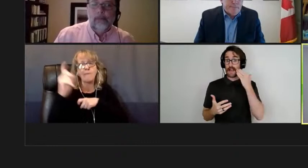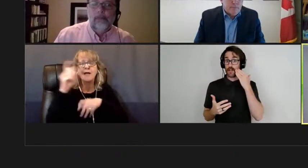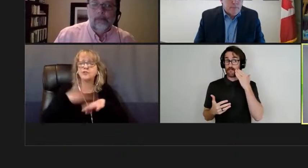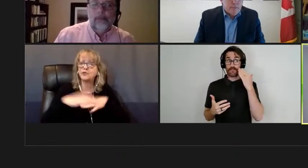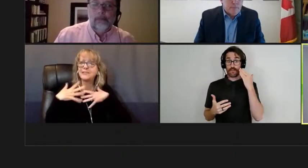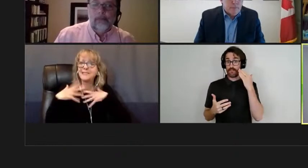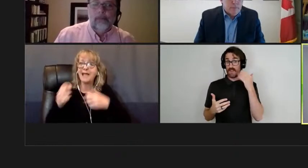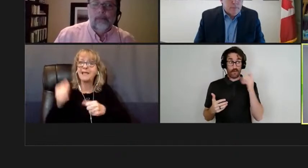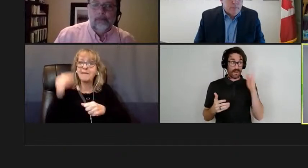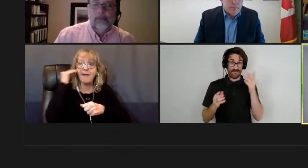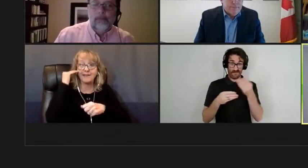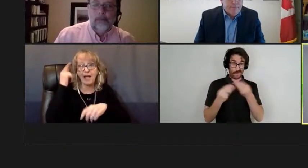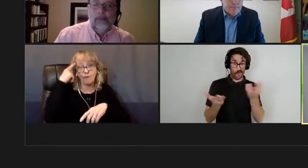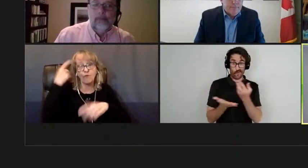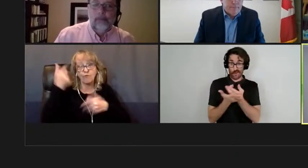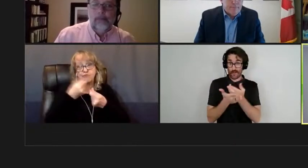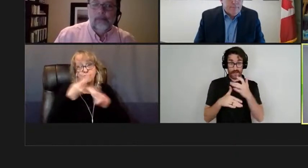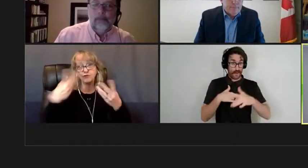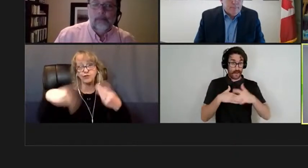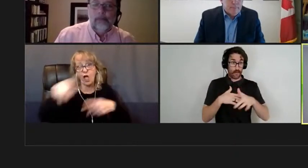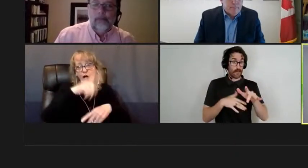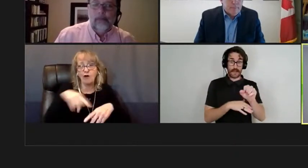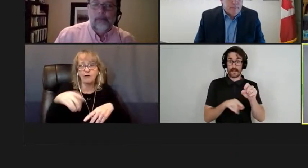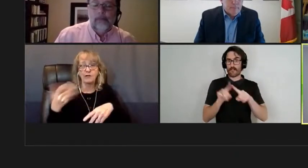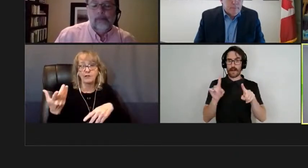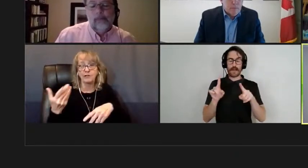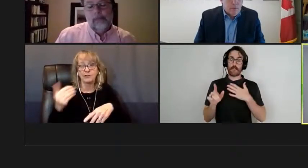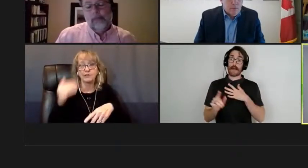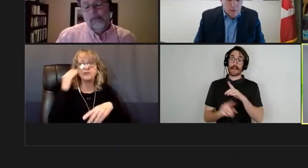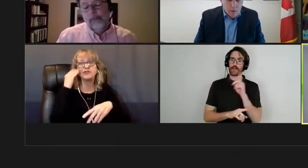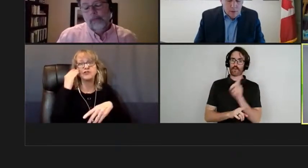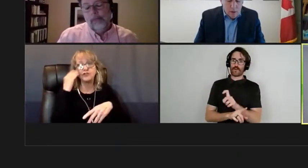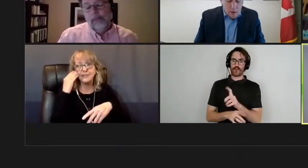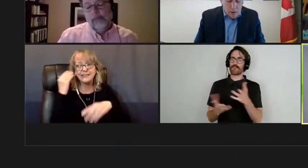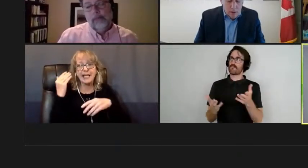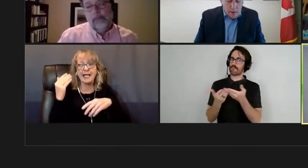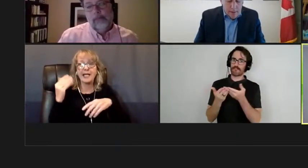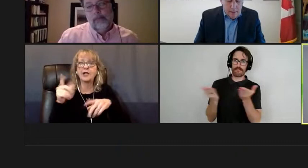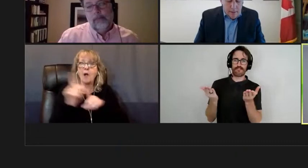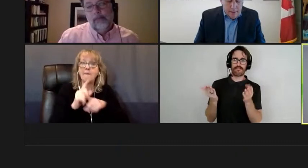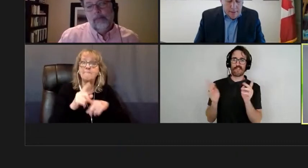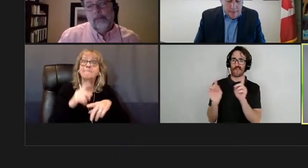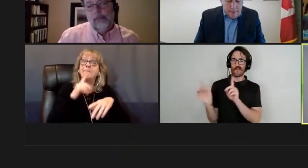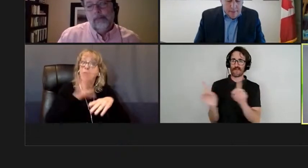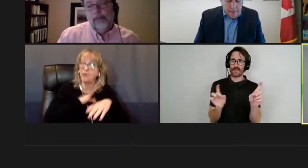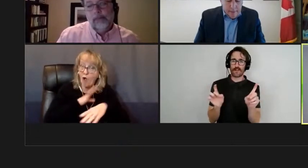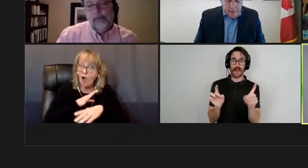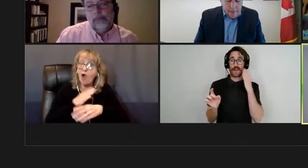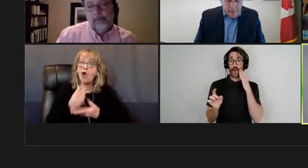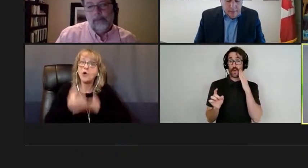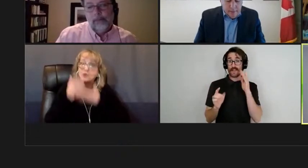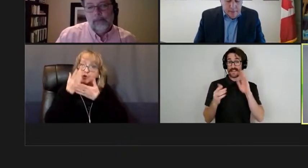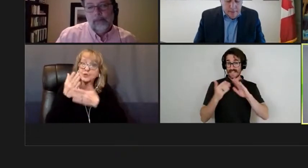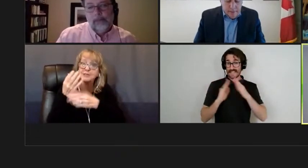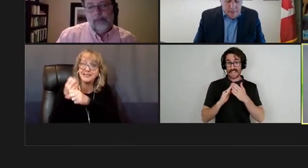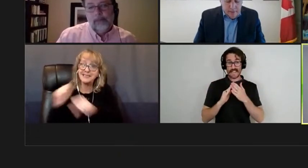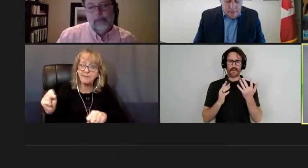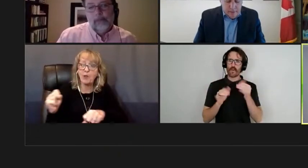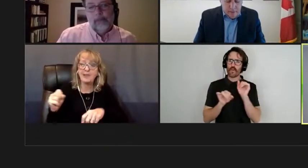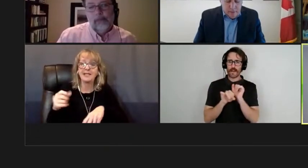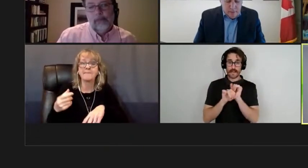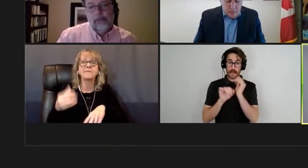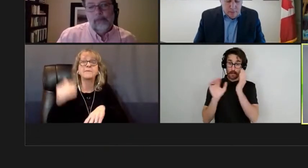resources that are available regularly, but what I wanted to ask is, I know that the city is working on a plan for